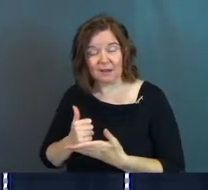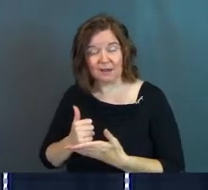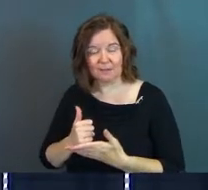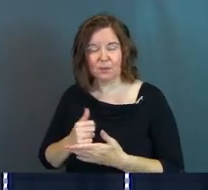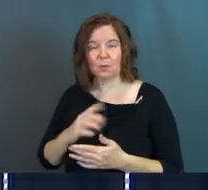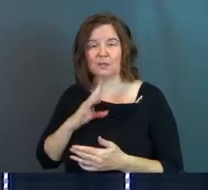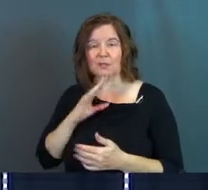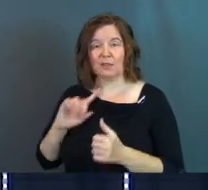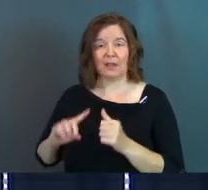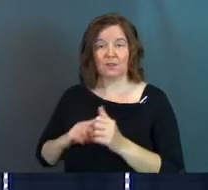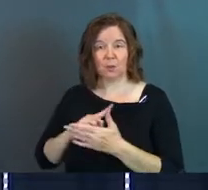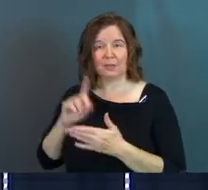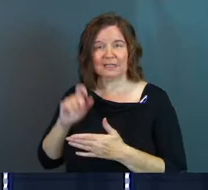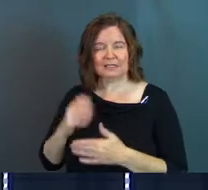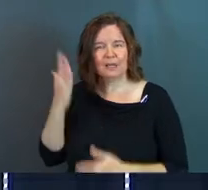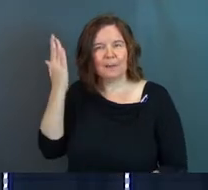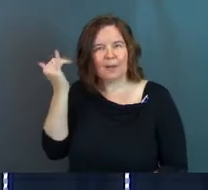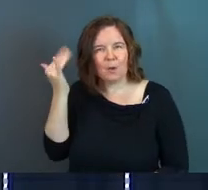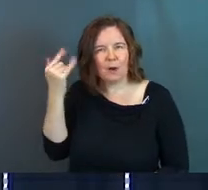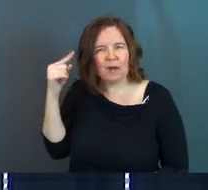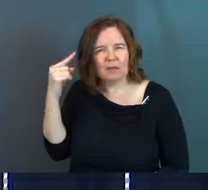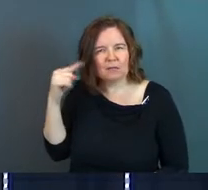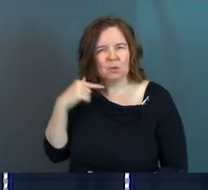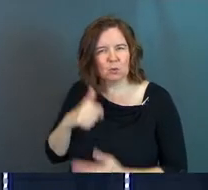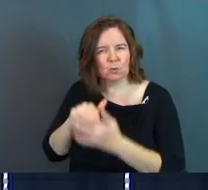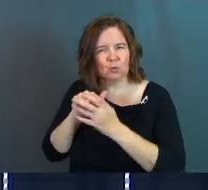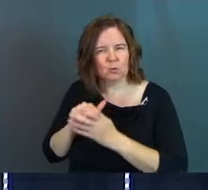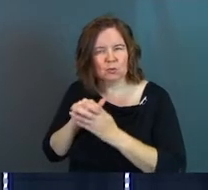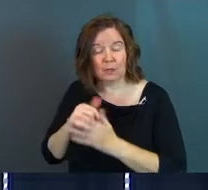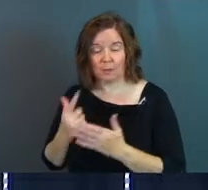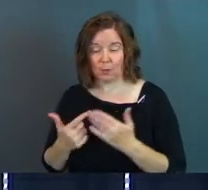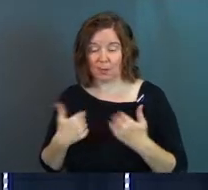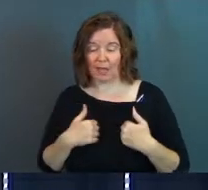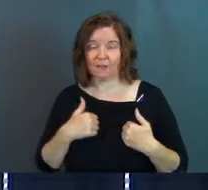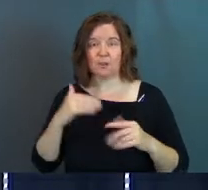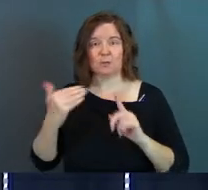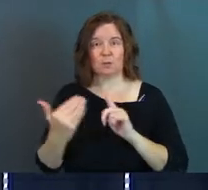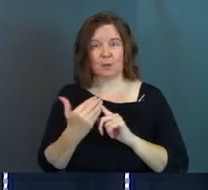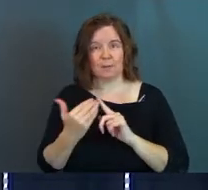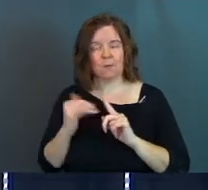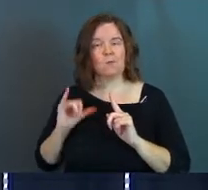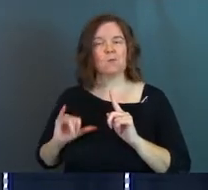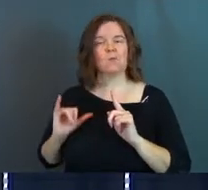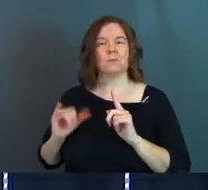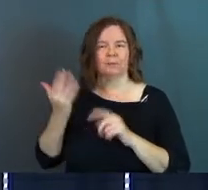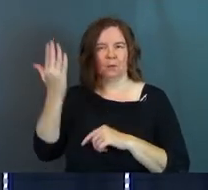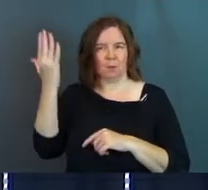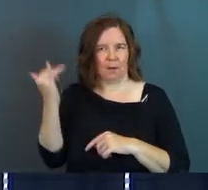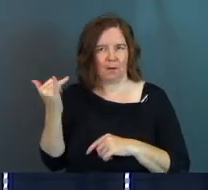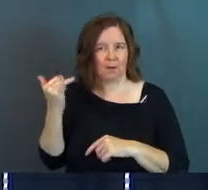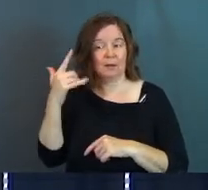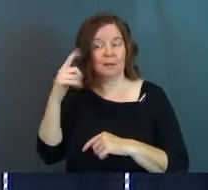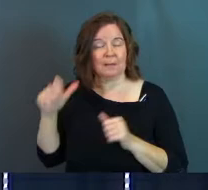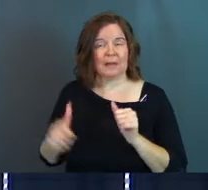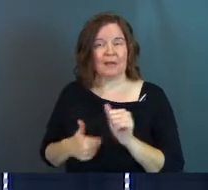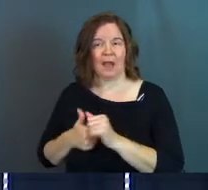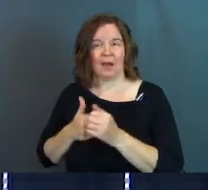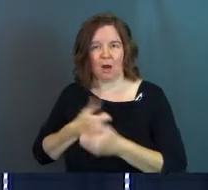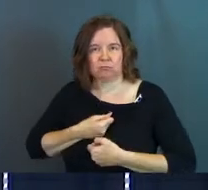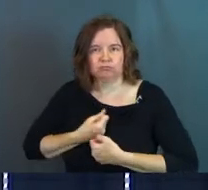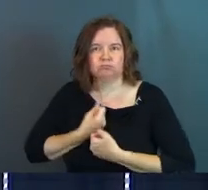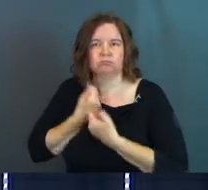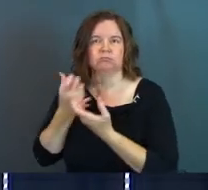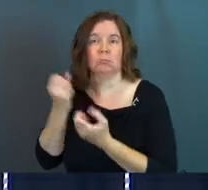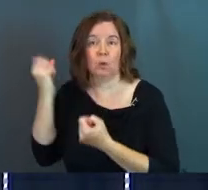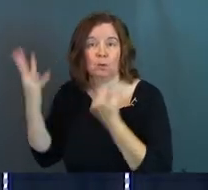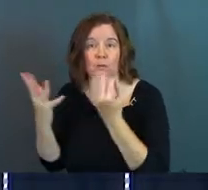first week about there needs to be a why in your worship. And sometimes we got to be reminded of what the why is behind our worship.